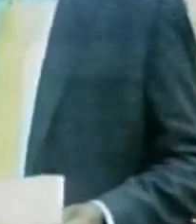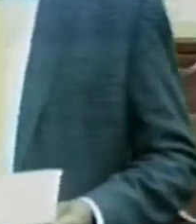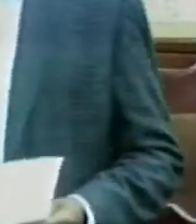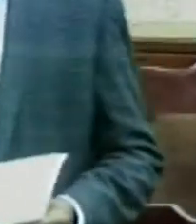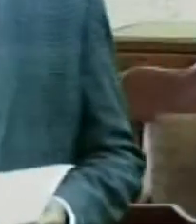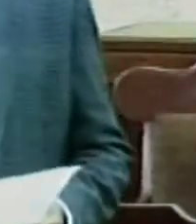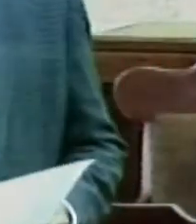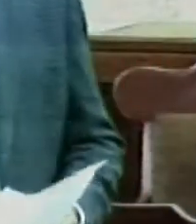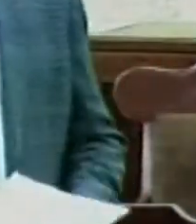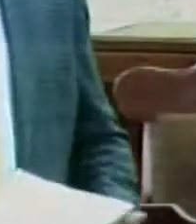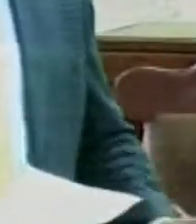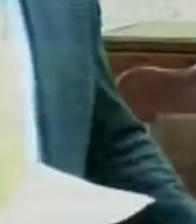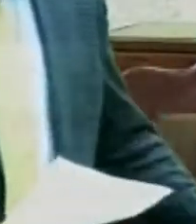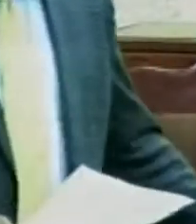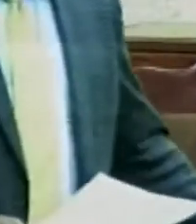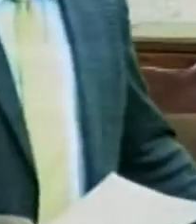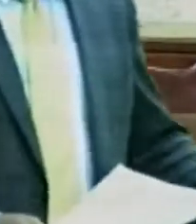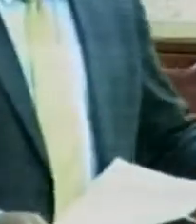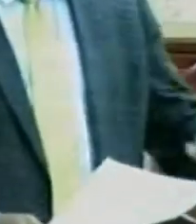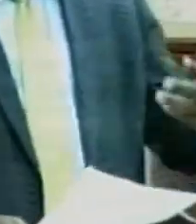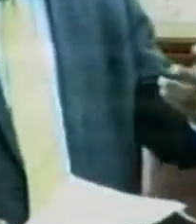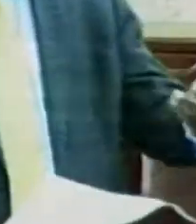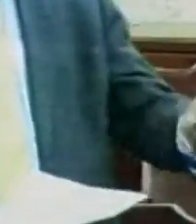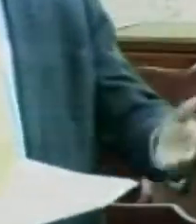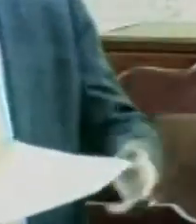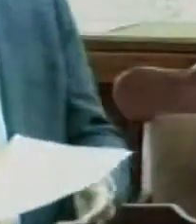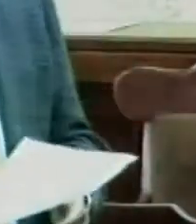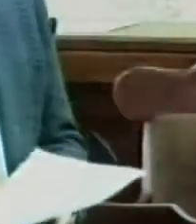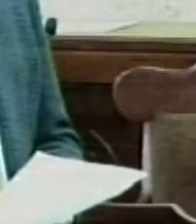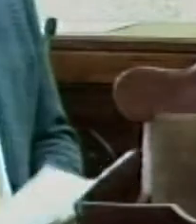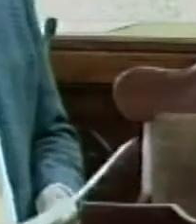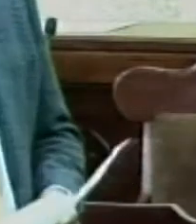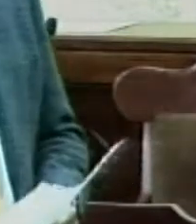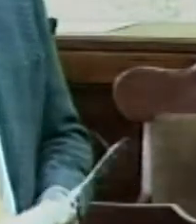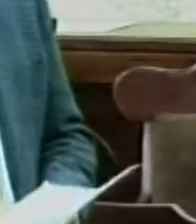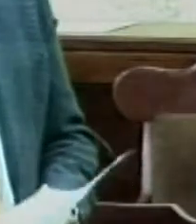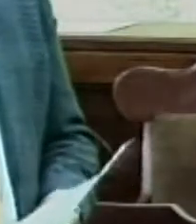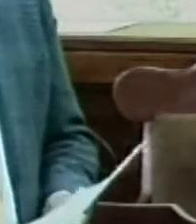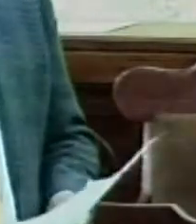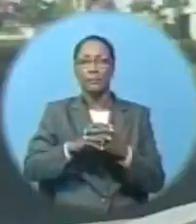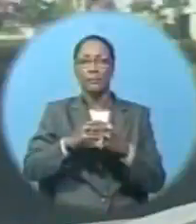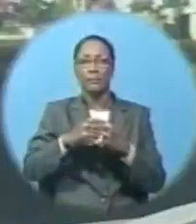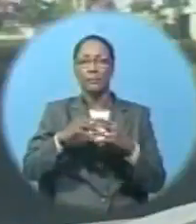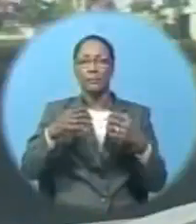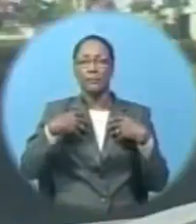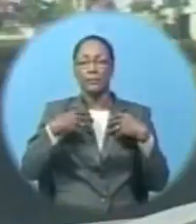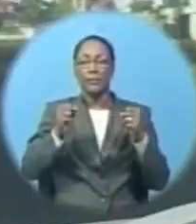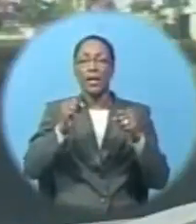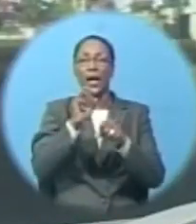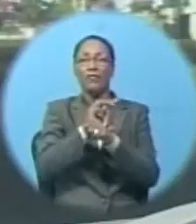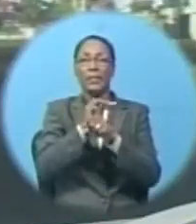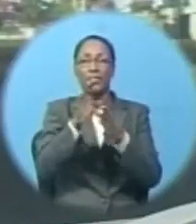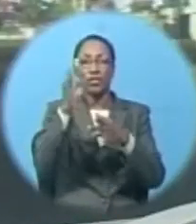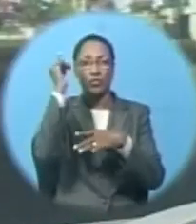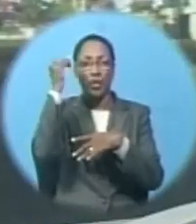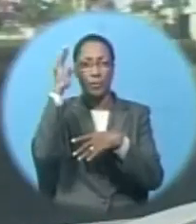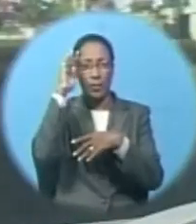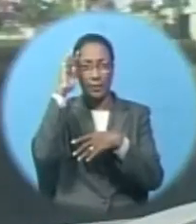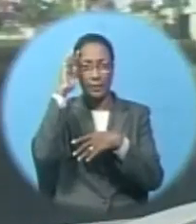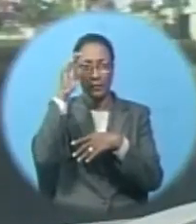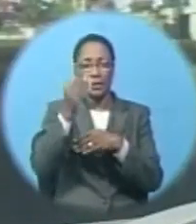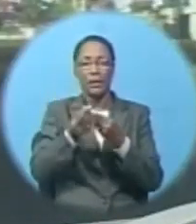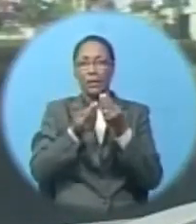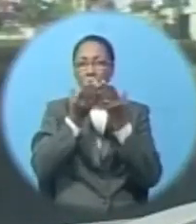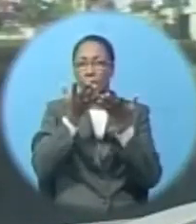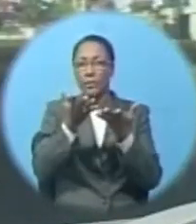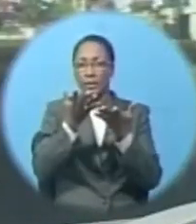have a couple of ambulances that can be dispatched from there. Health Minister John Boyce says